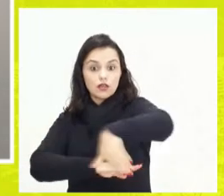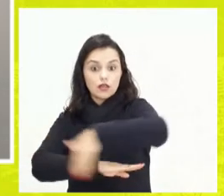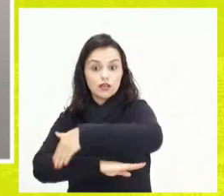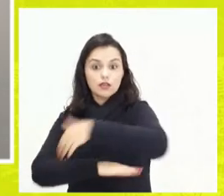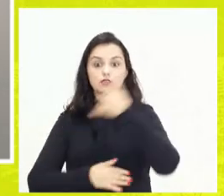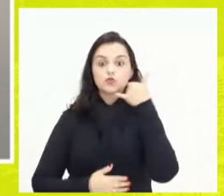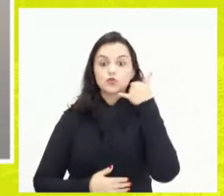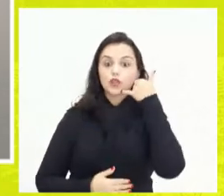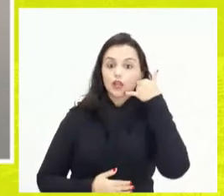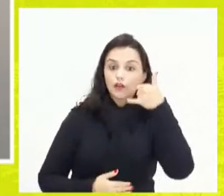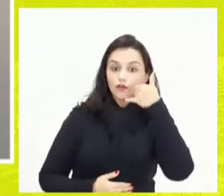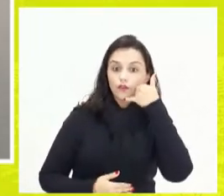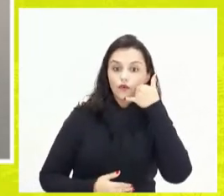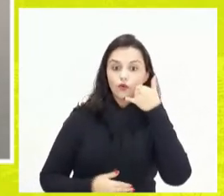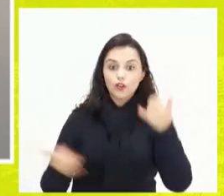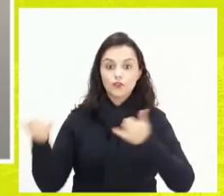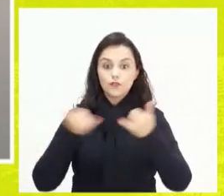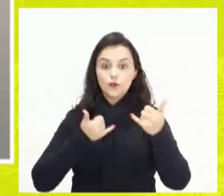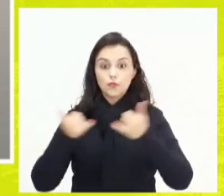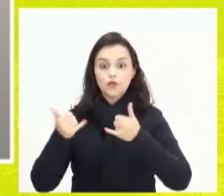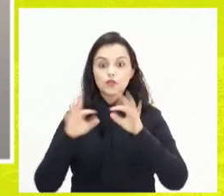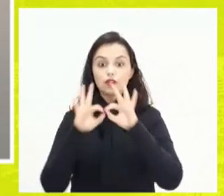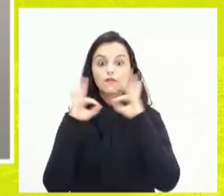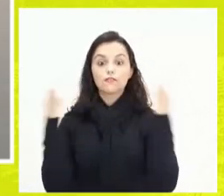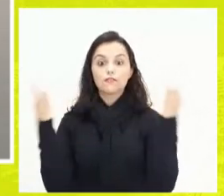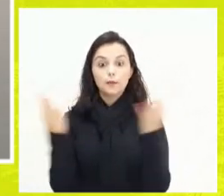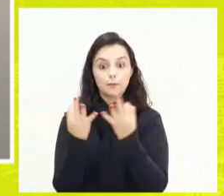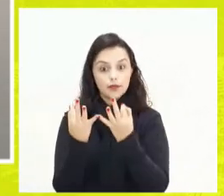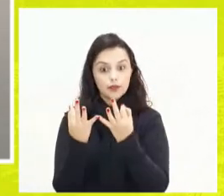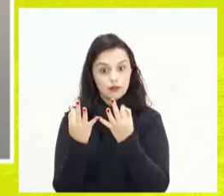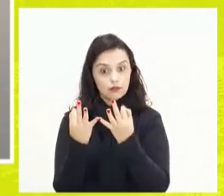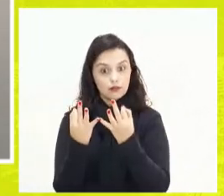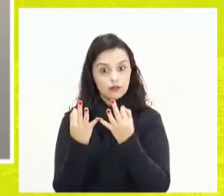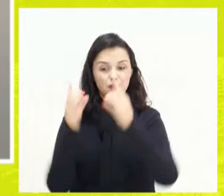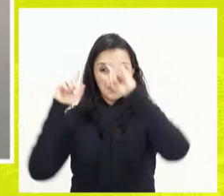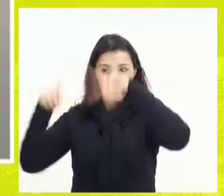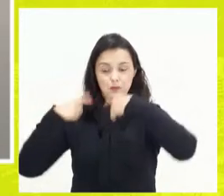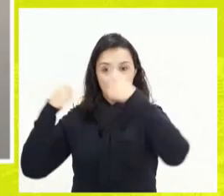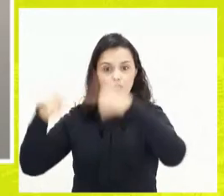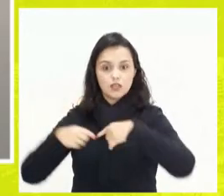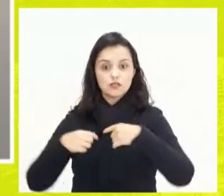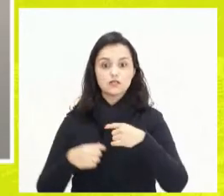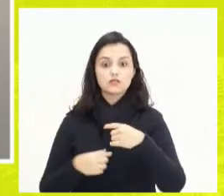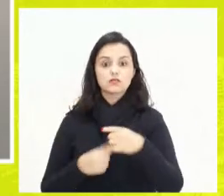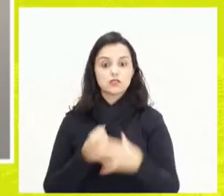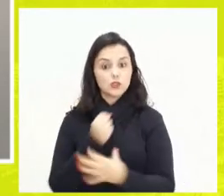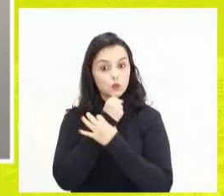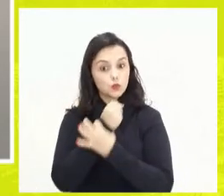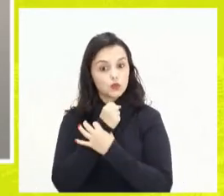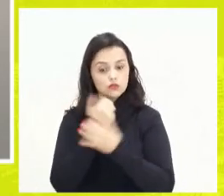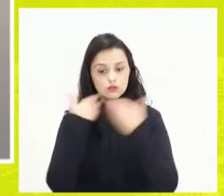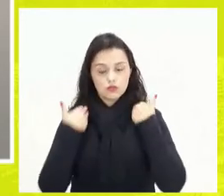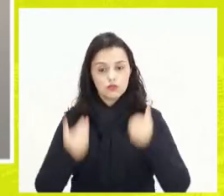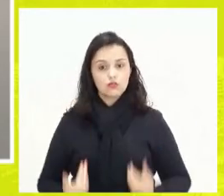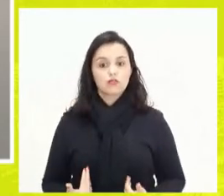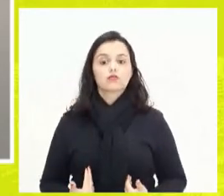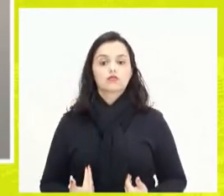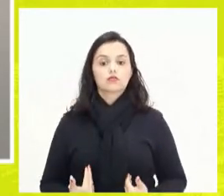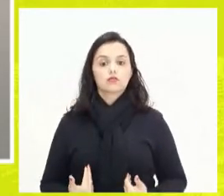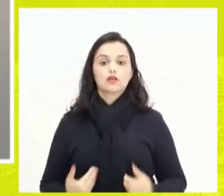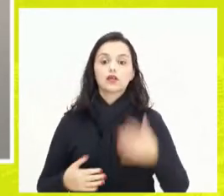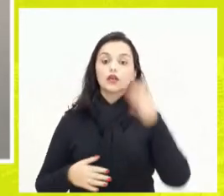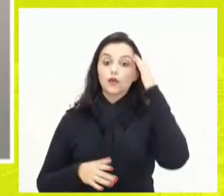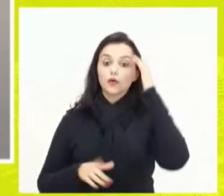when they have uh family information email address phone numbers being leaked and i think the